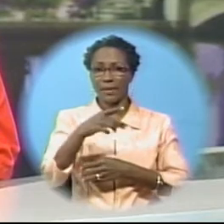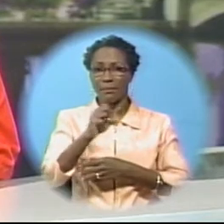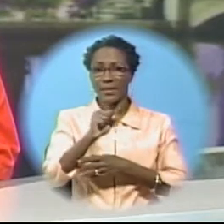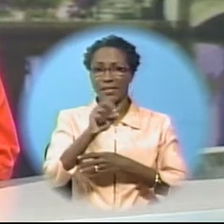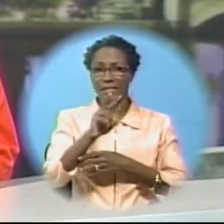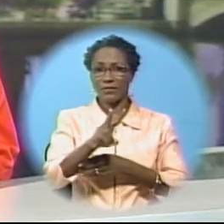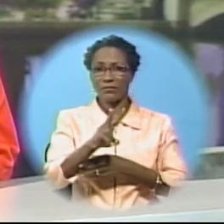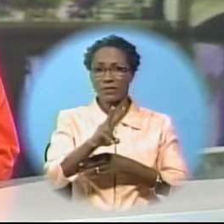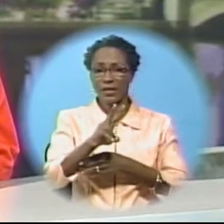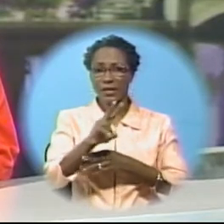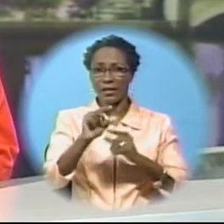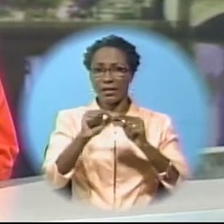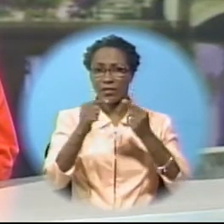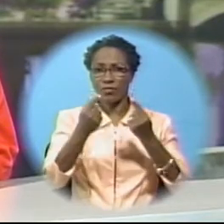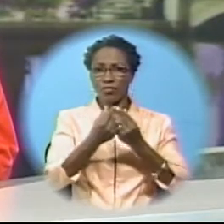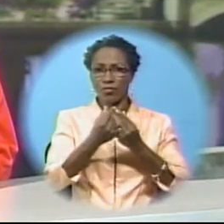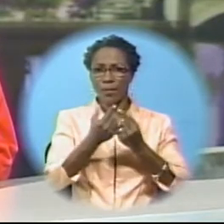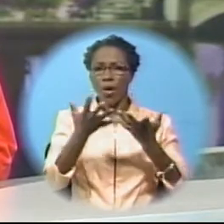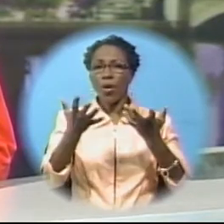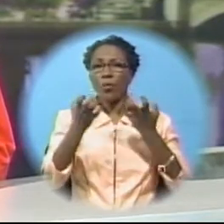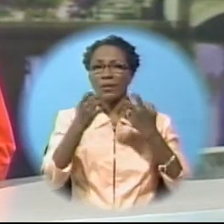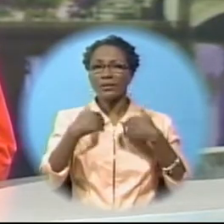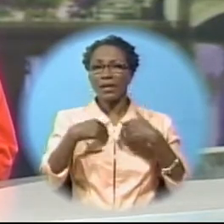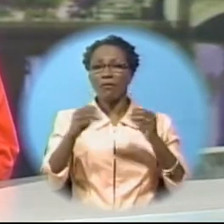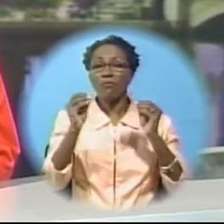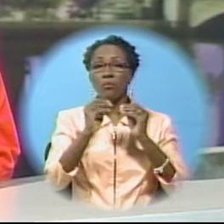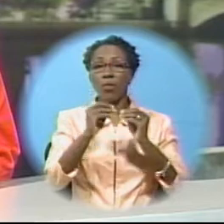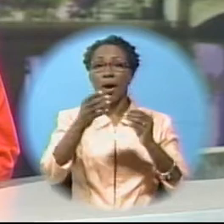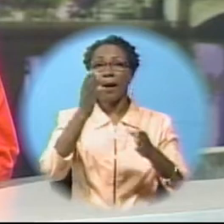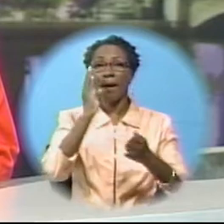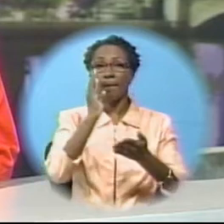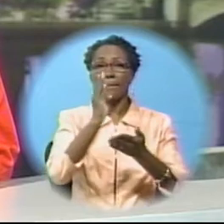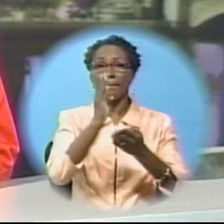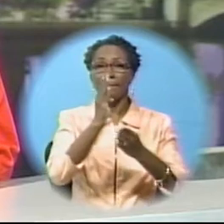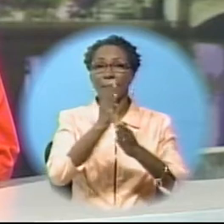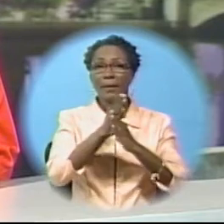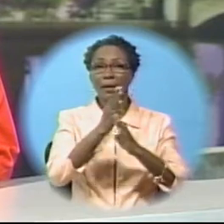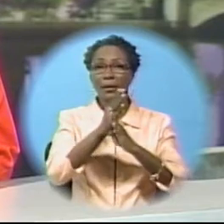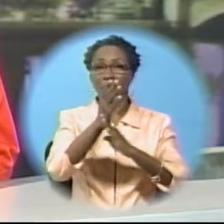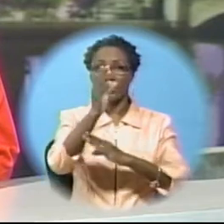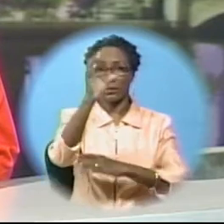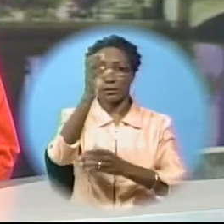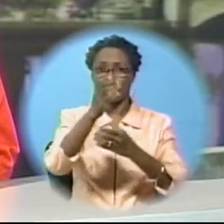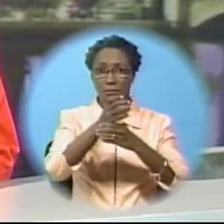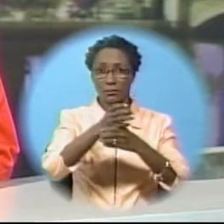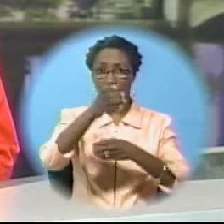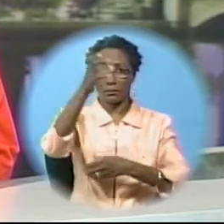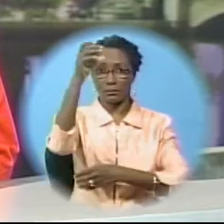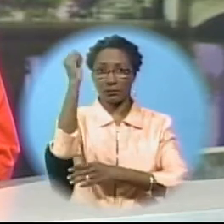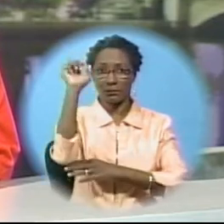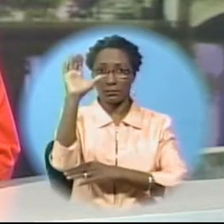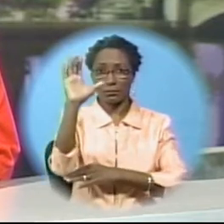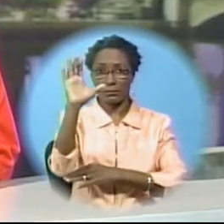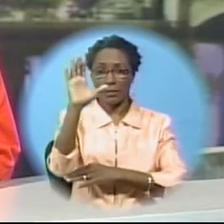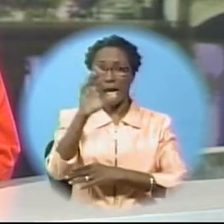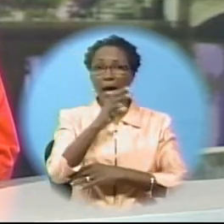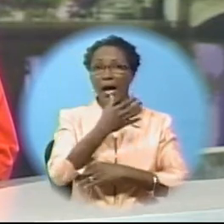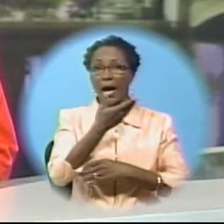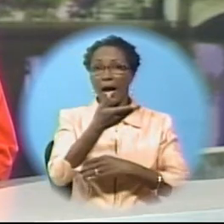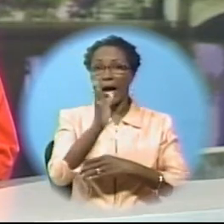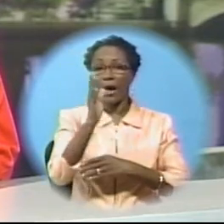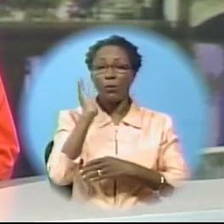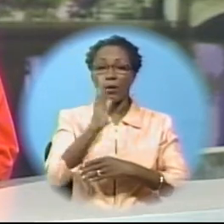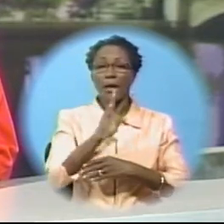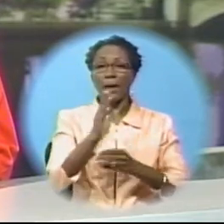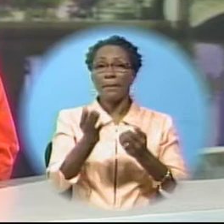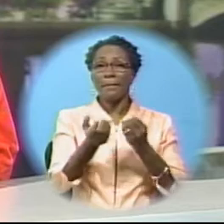PSV sector is pushing to have more bus stops erected around Bridgetown. The move, they say, it will make it easier for the